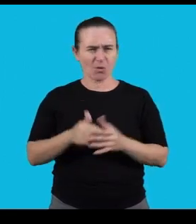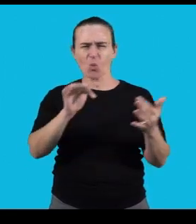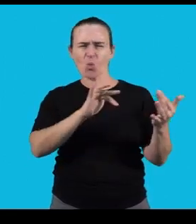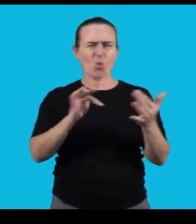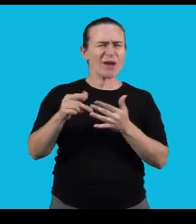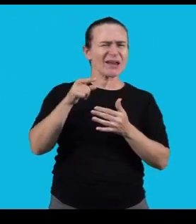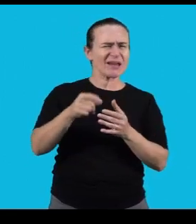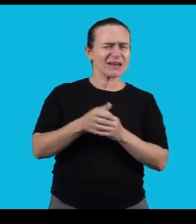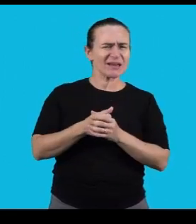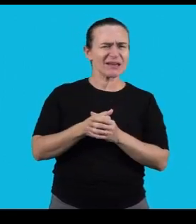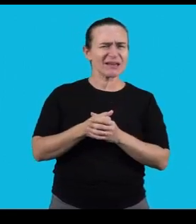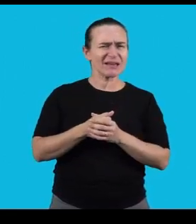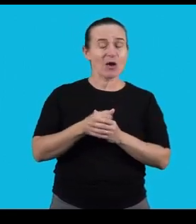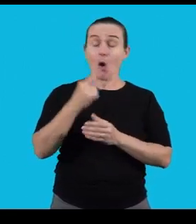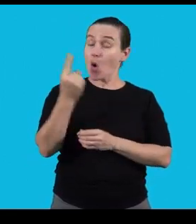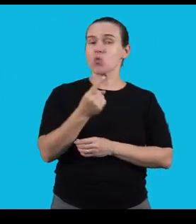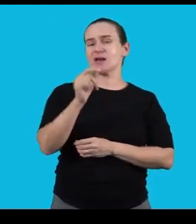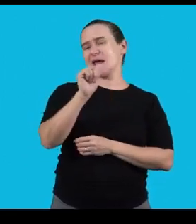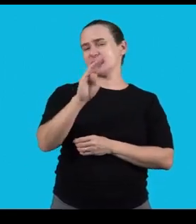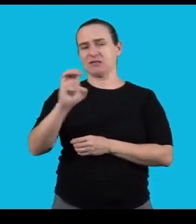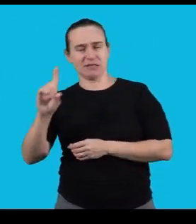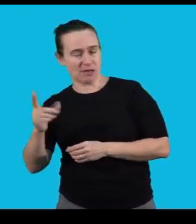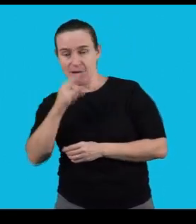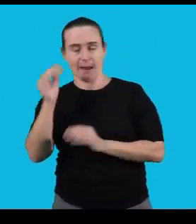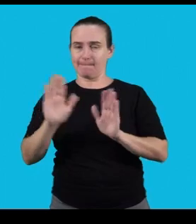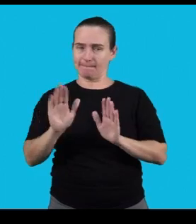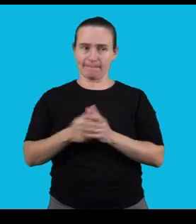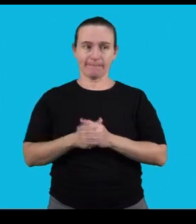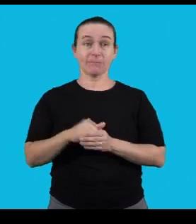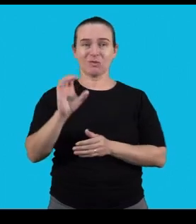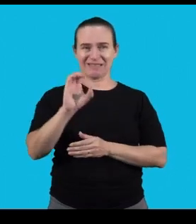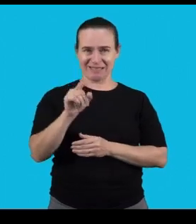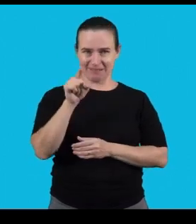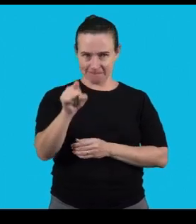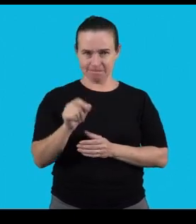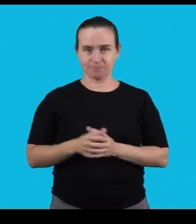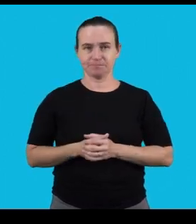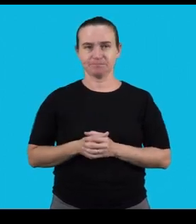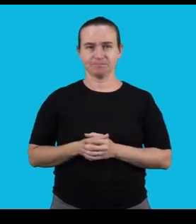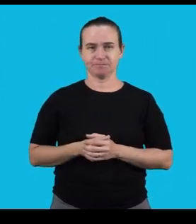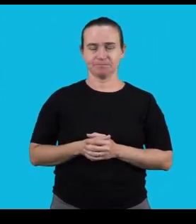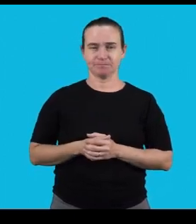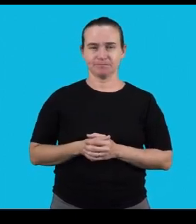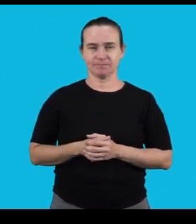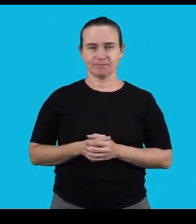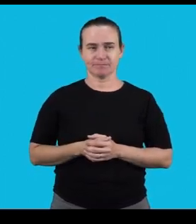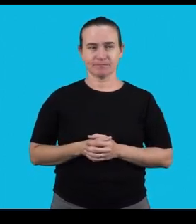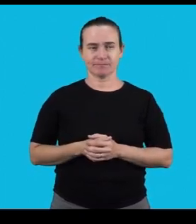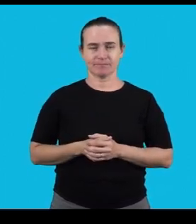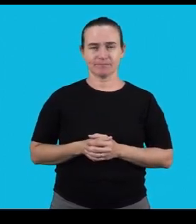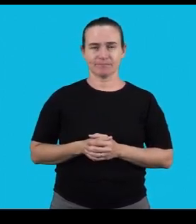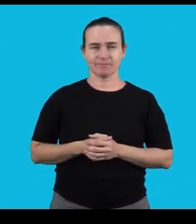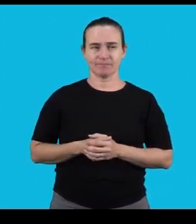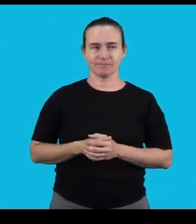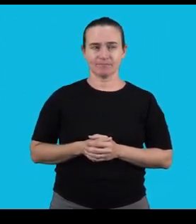So where is it transmitted in a form? Only the letter. And your answer is C. It's transmitted in a form of